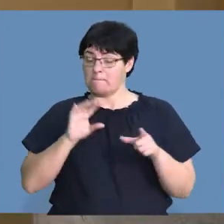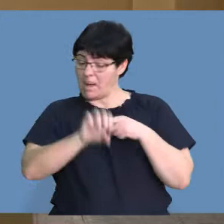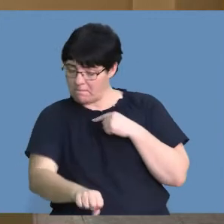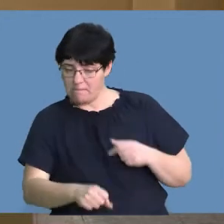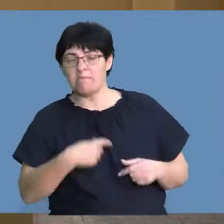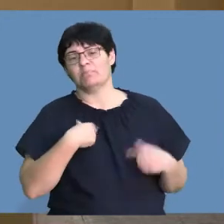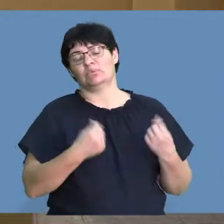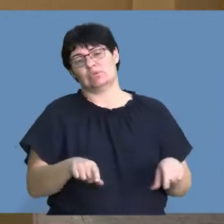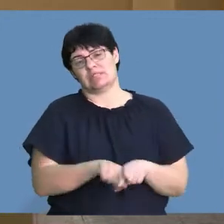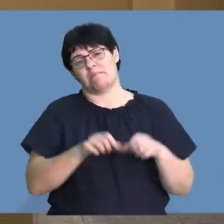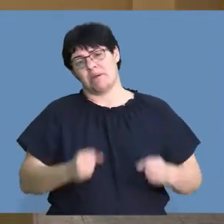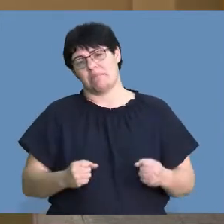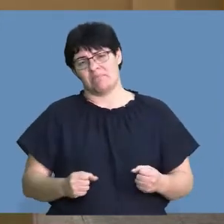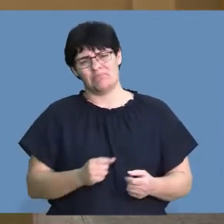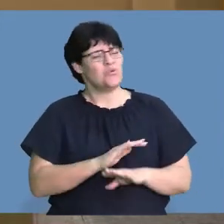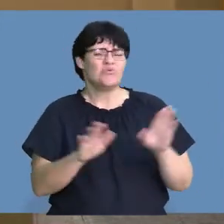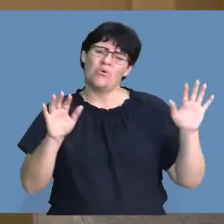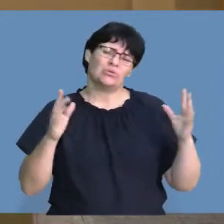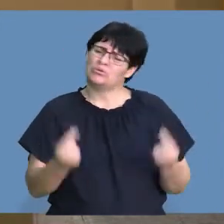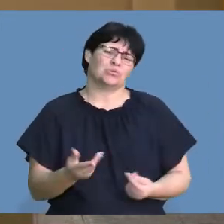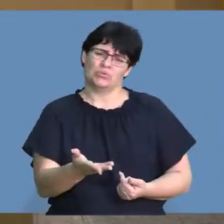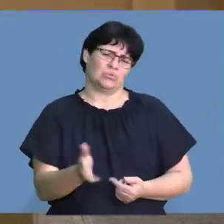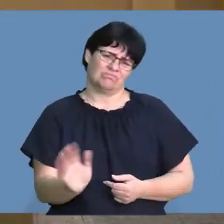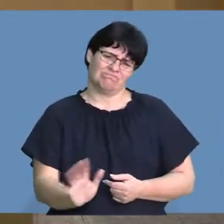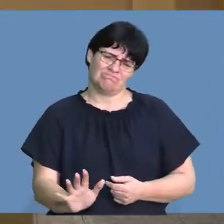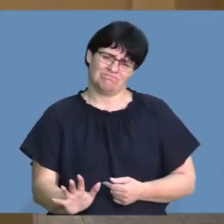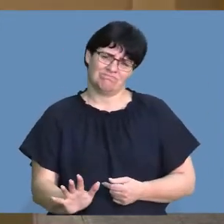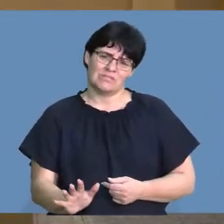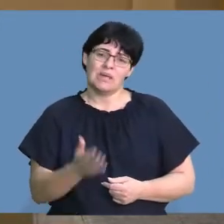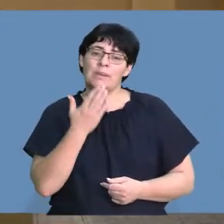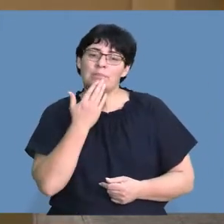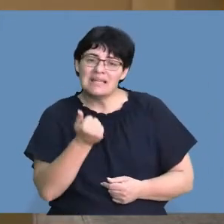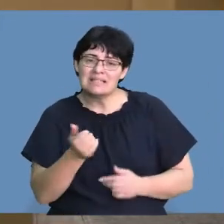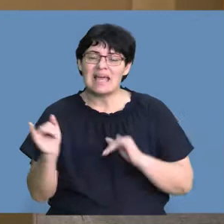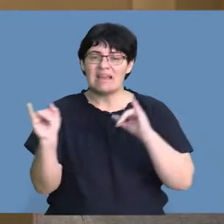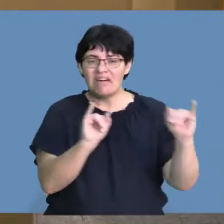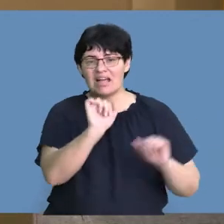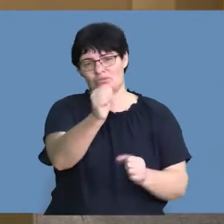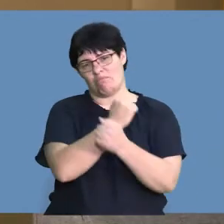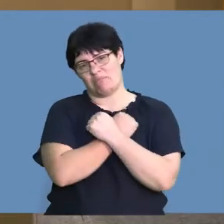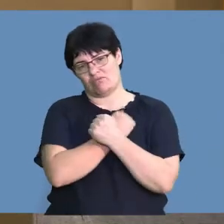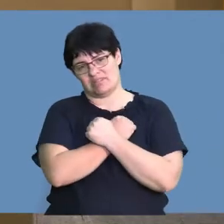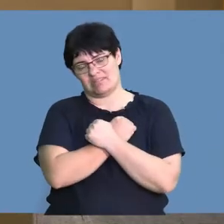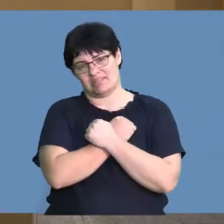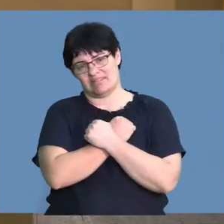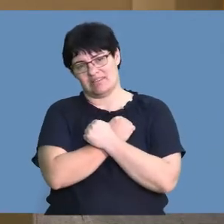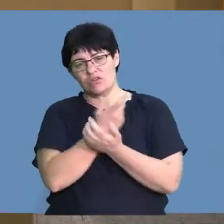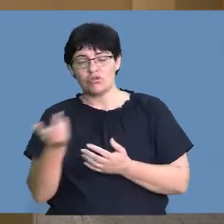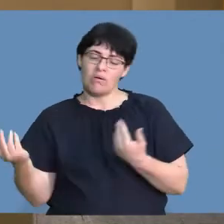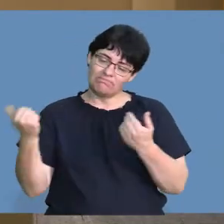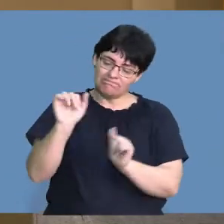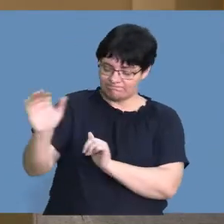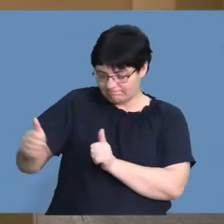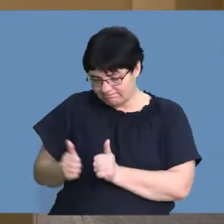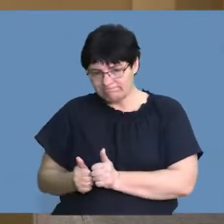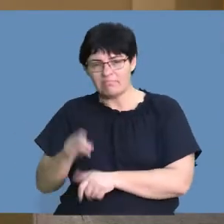caught myself doing that, and we shouldn't do that. So I'm saying please make sure that you invite your parents. Please invite your parents